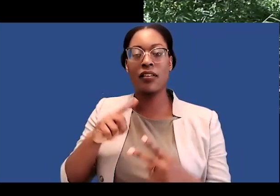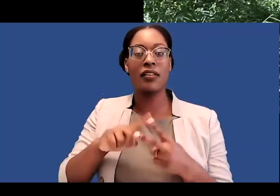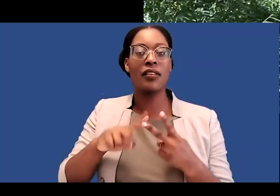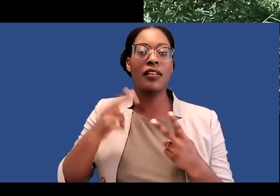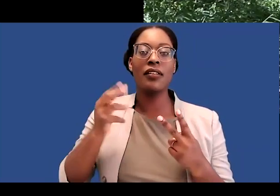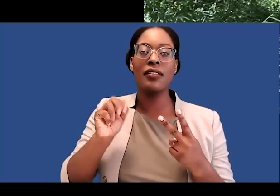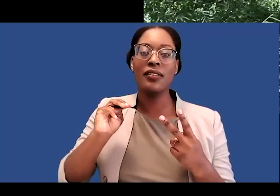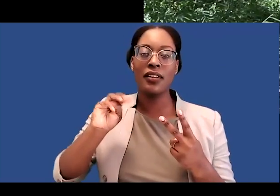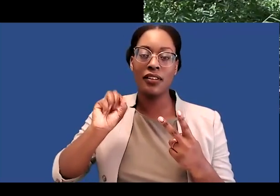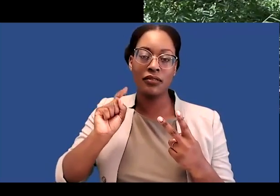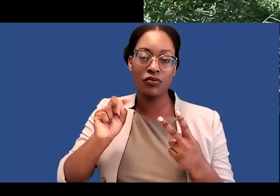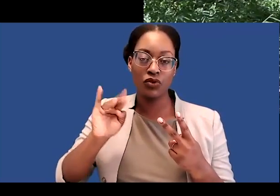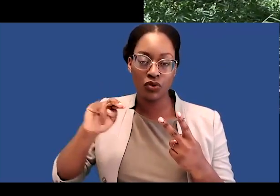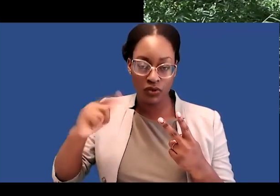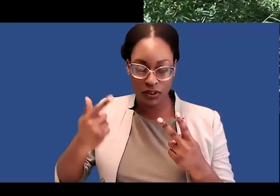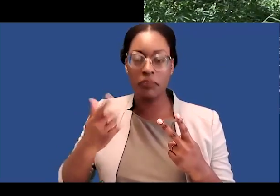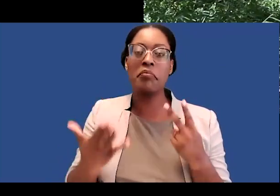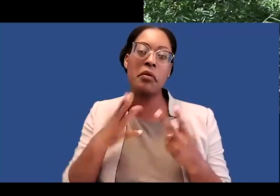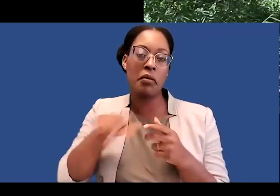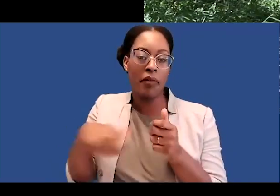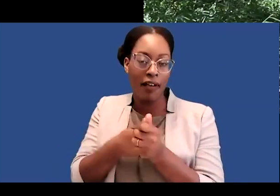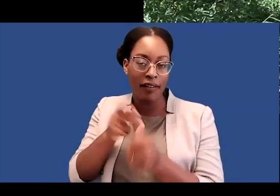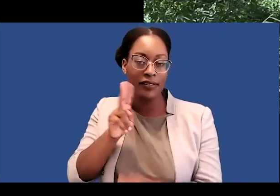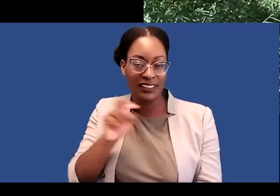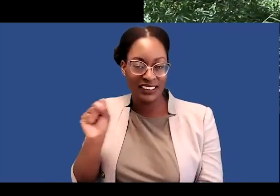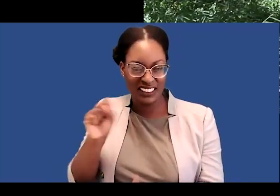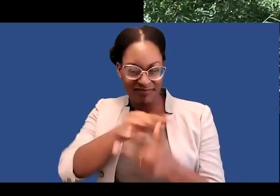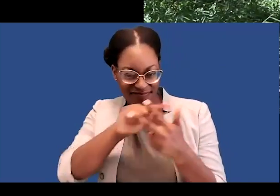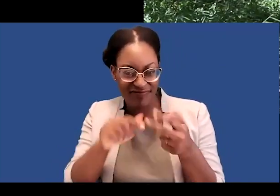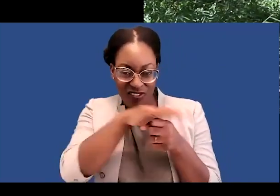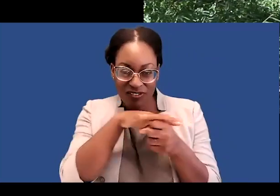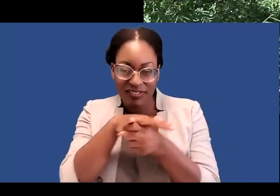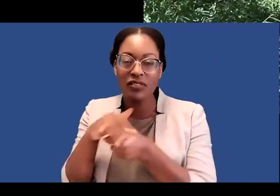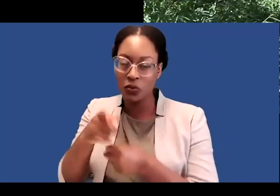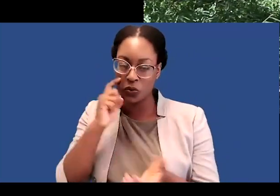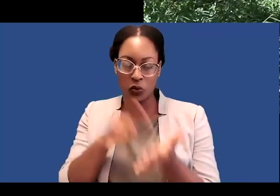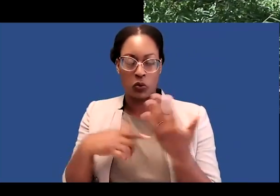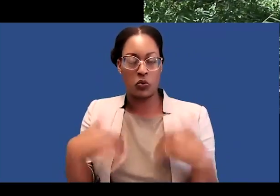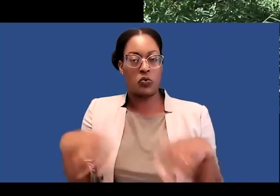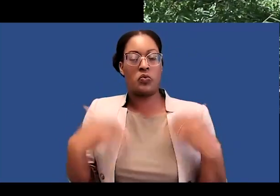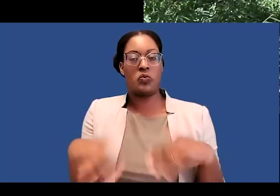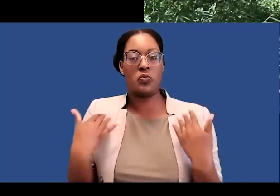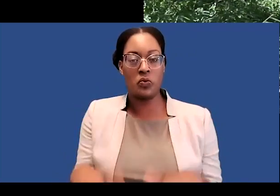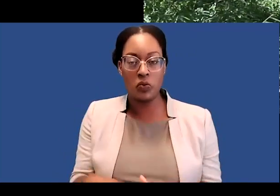and probably behind the knees. And again, you can rock that out if that feels good to you today.